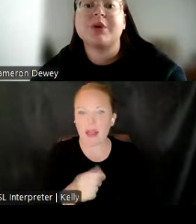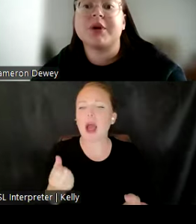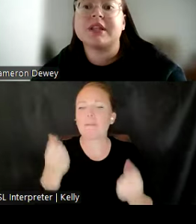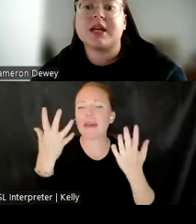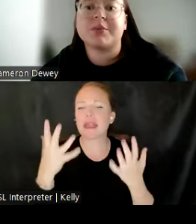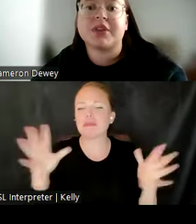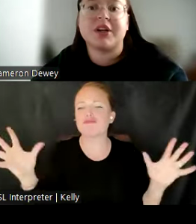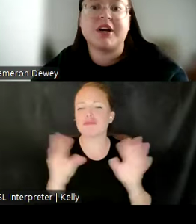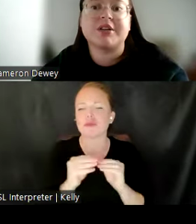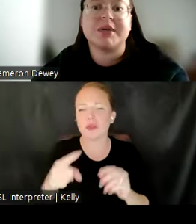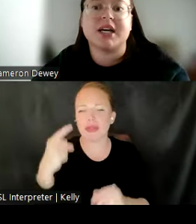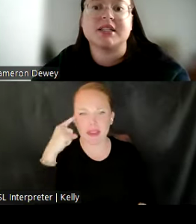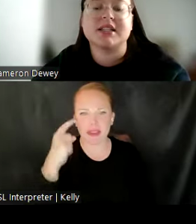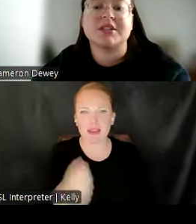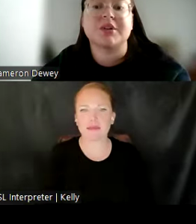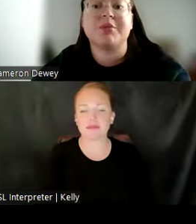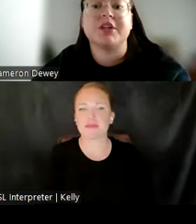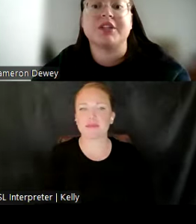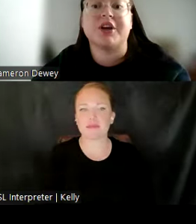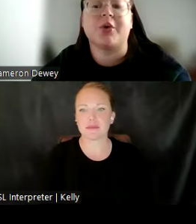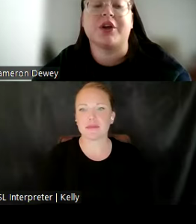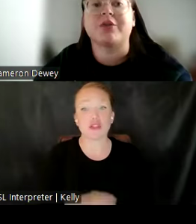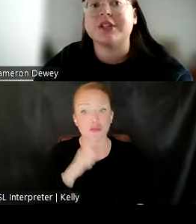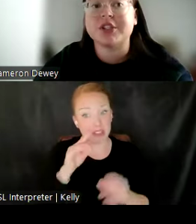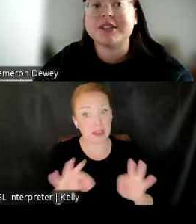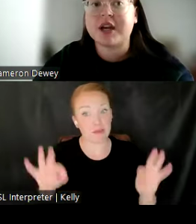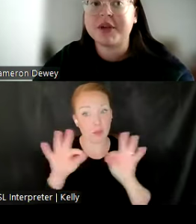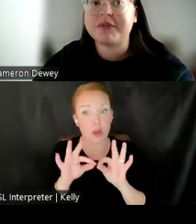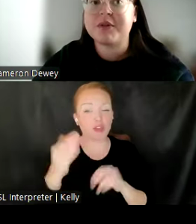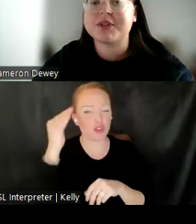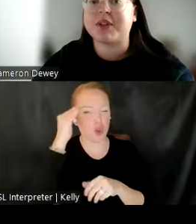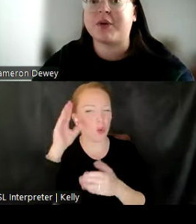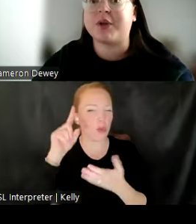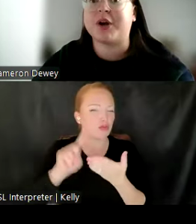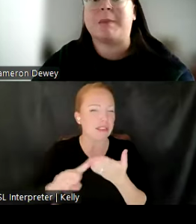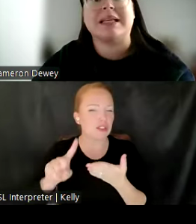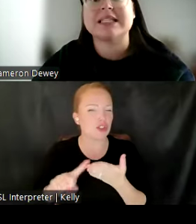reason we bring this up with neuro is because it's really important to know where the research is coming from so that we aren't